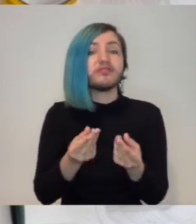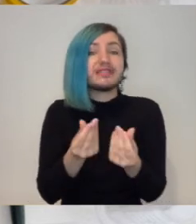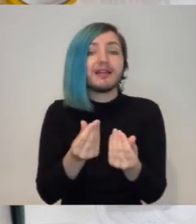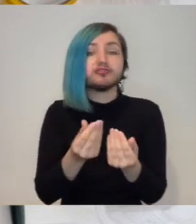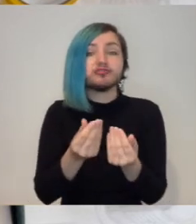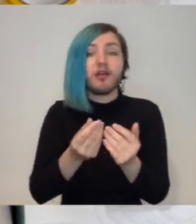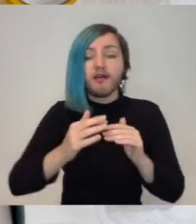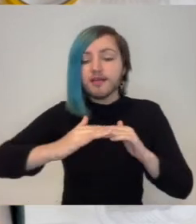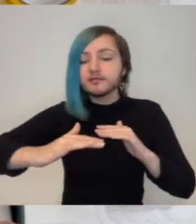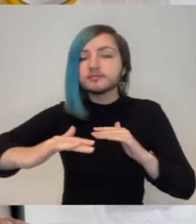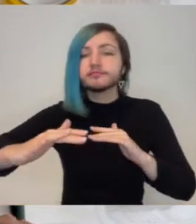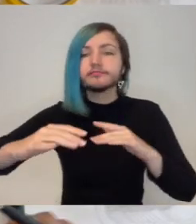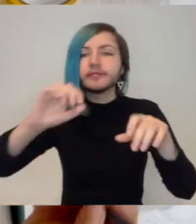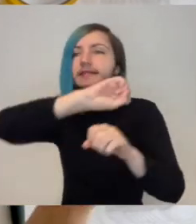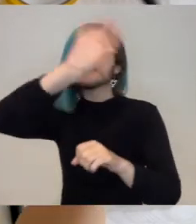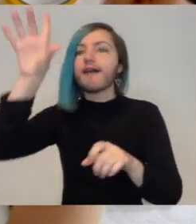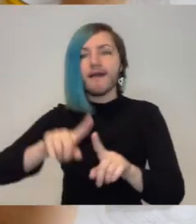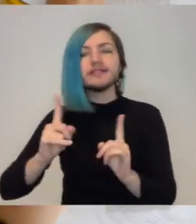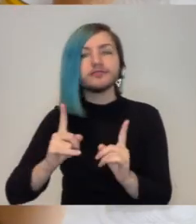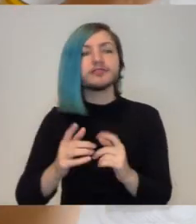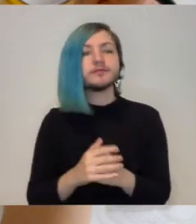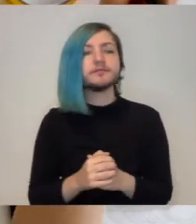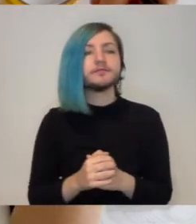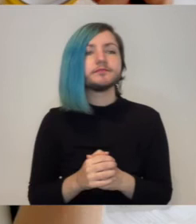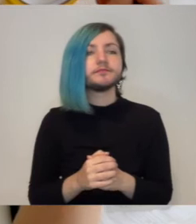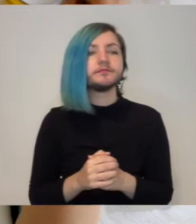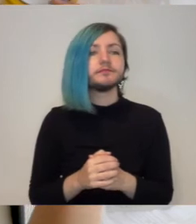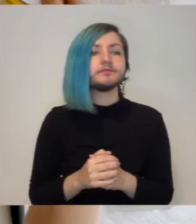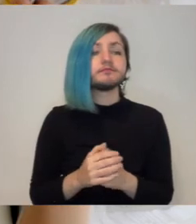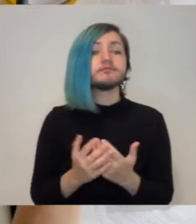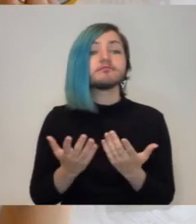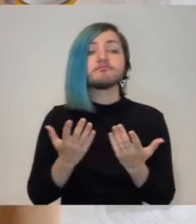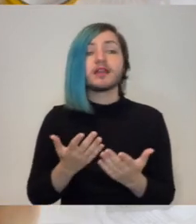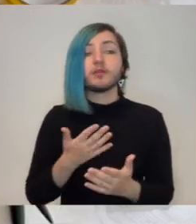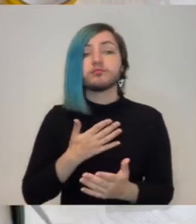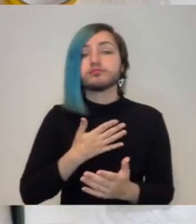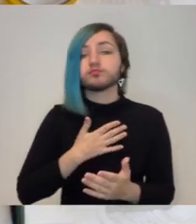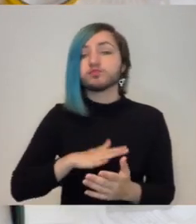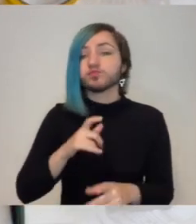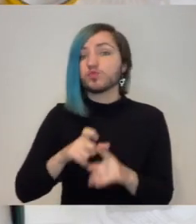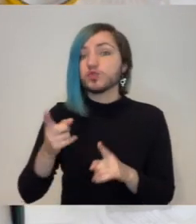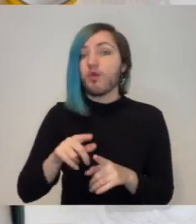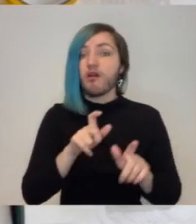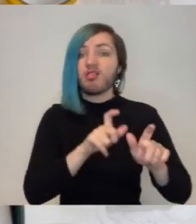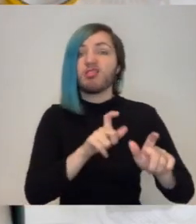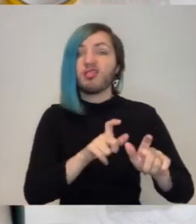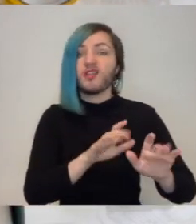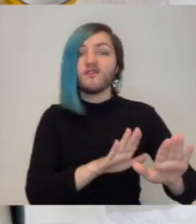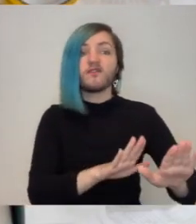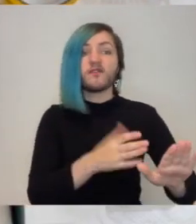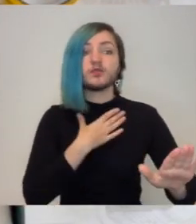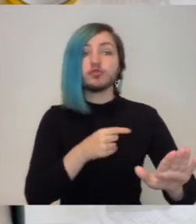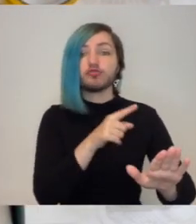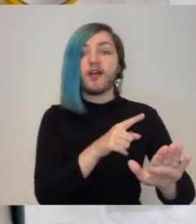the landscape and the sky. Now what I would like to do is leave that to sit while I